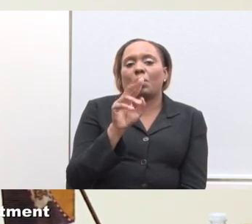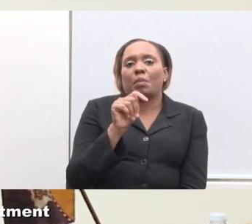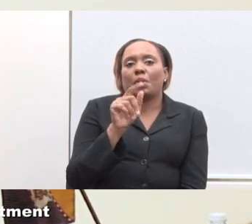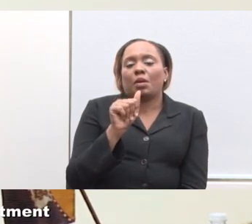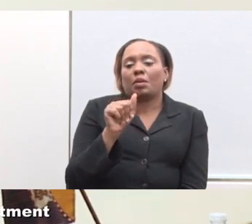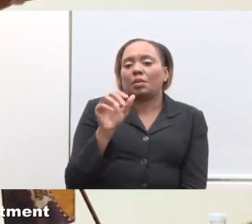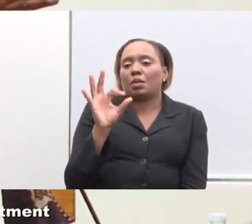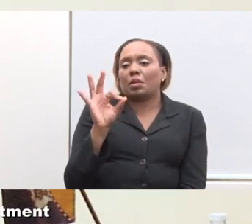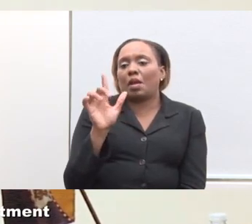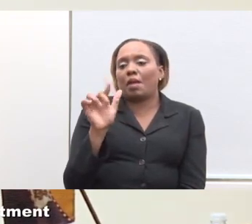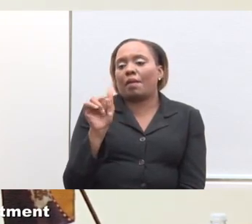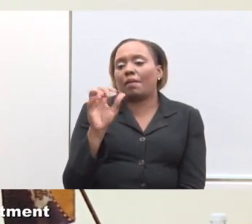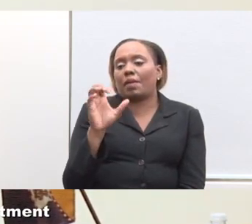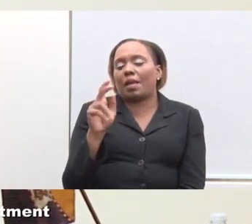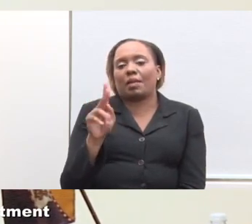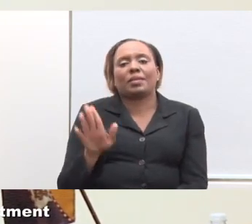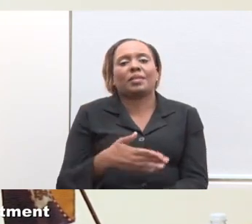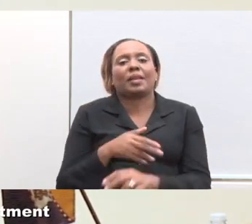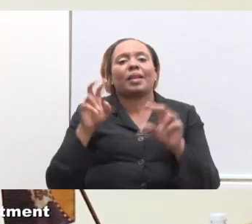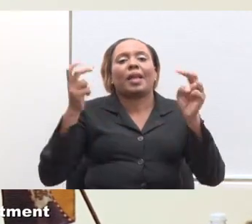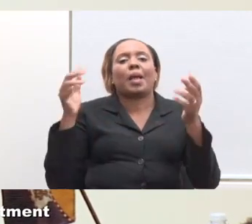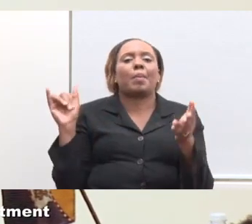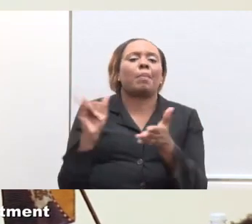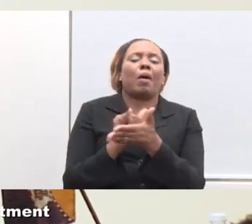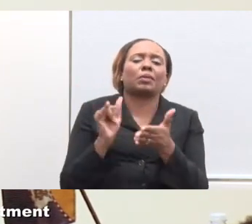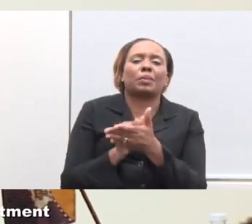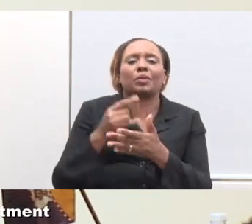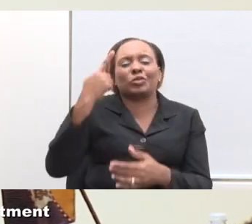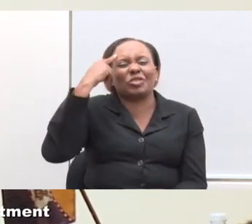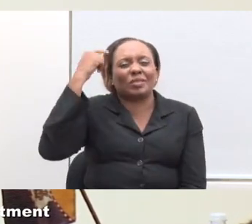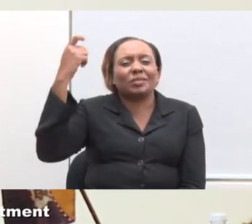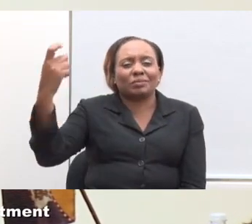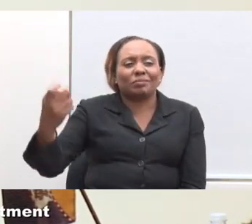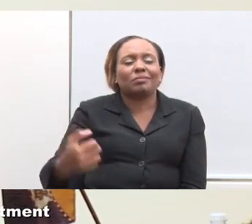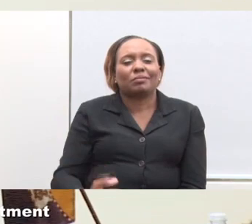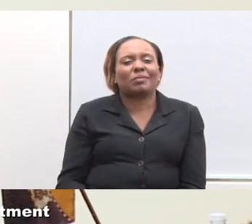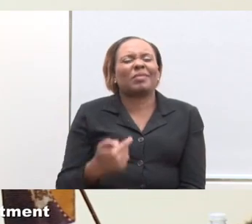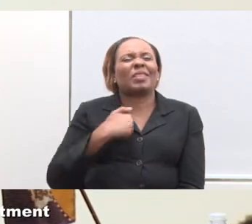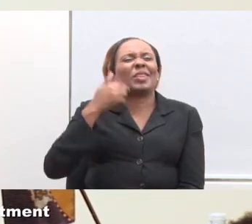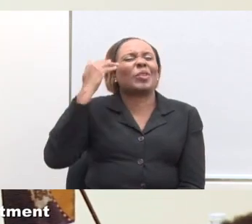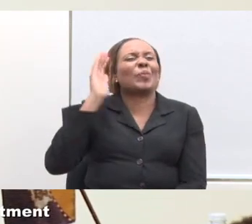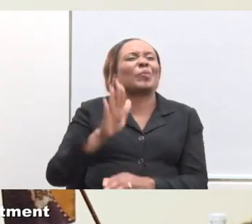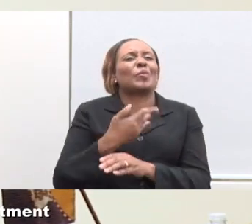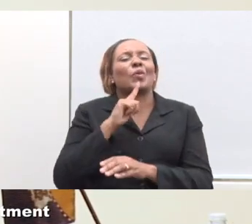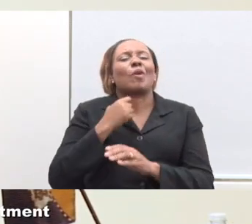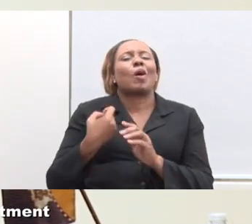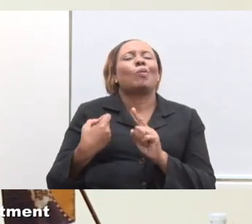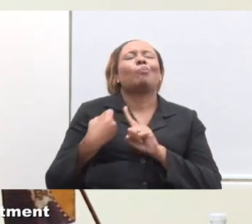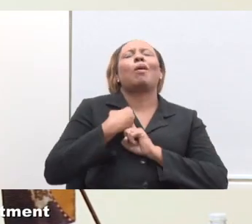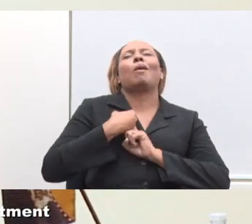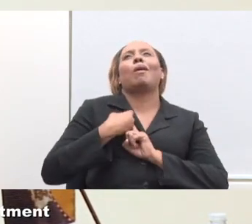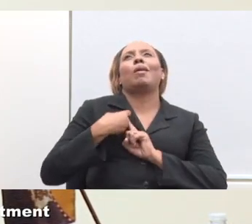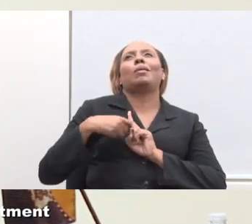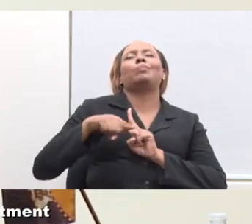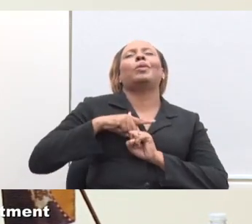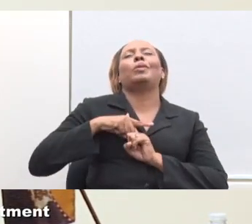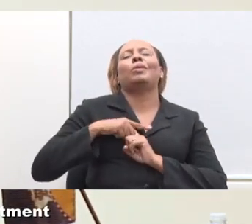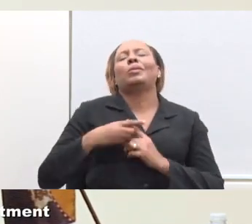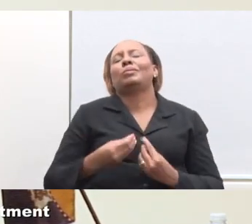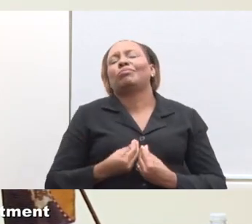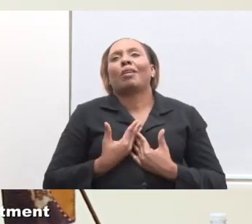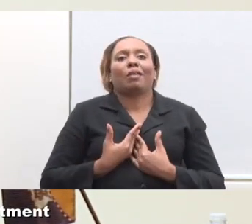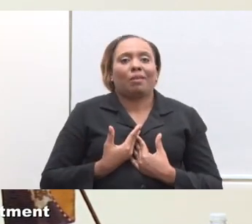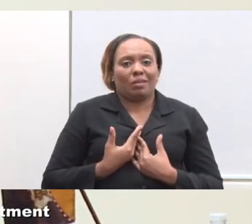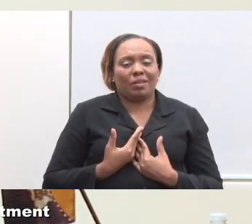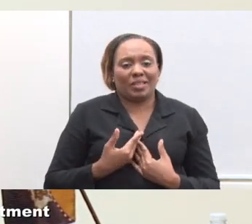could go on and on. I know what music does to the human spirit. I know what writing and reading does